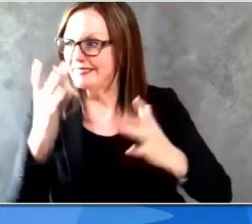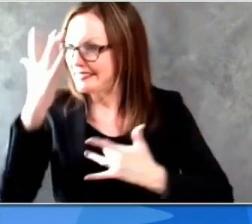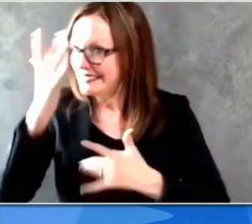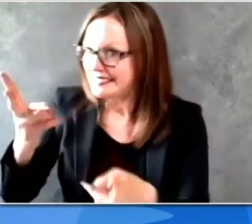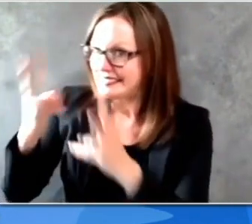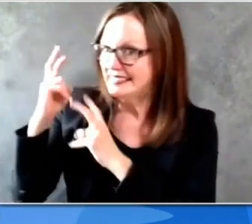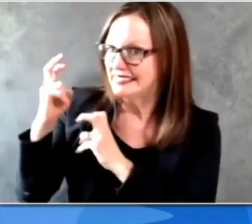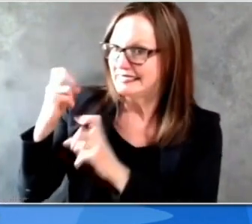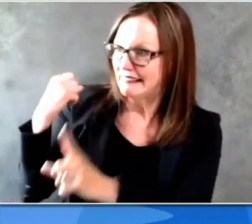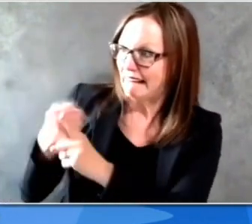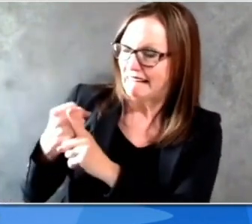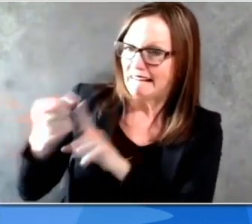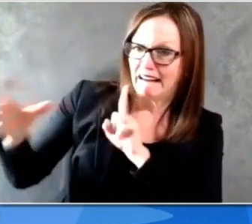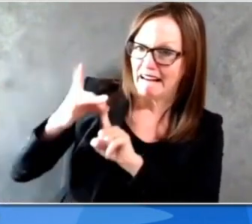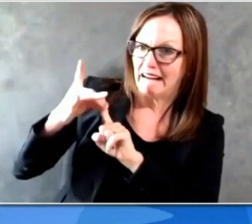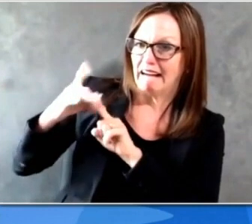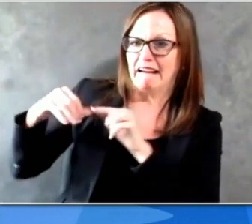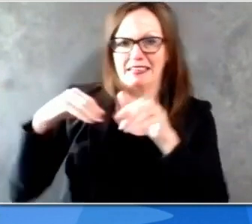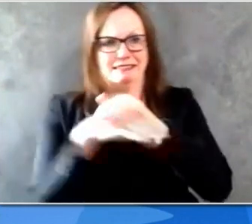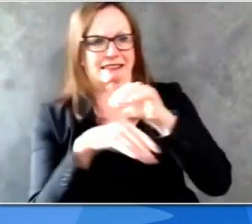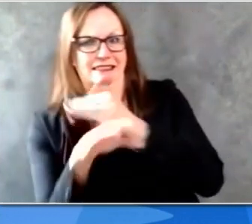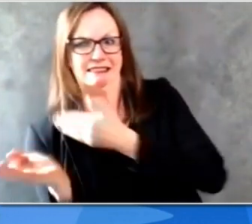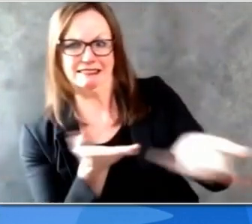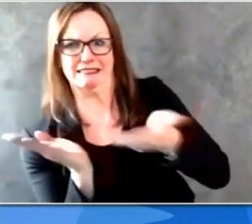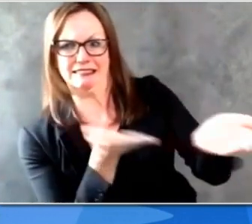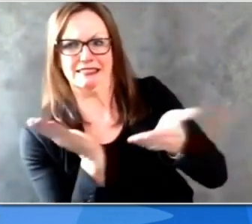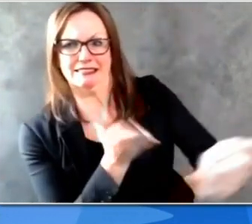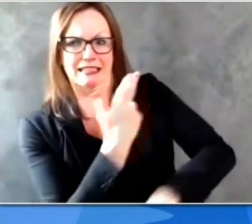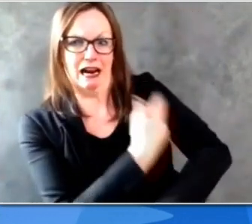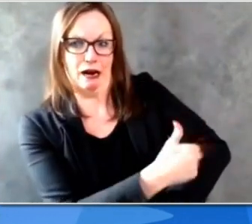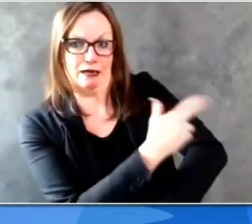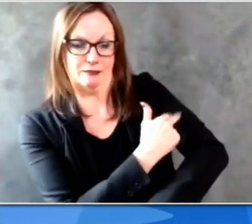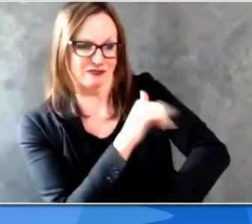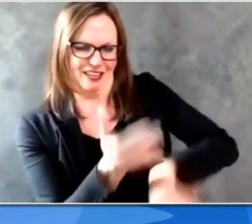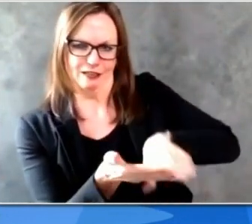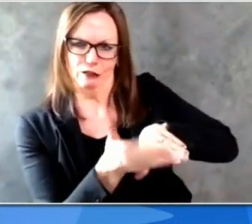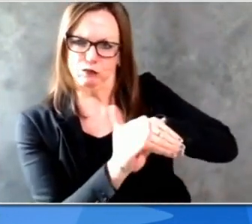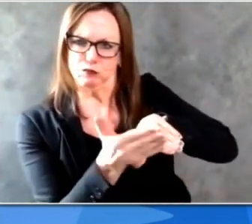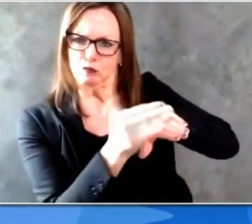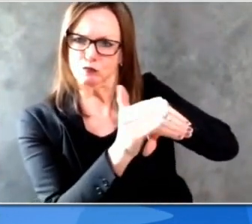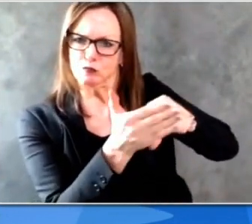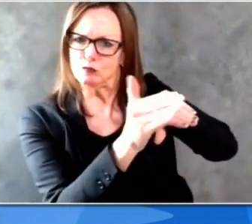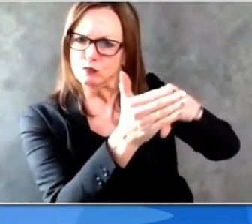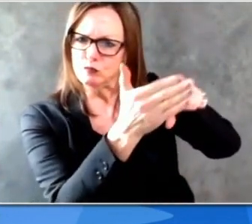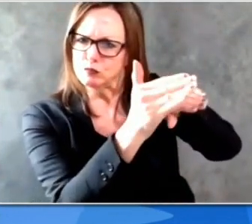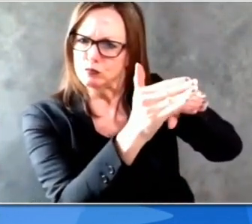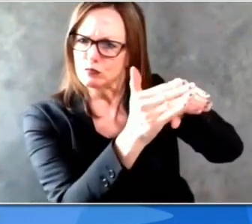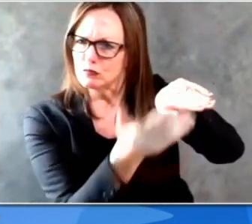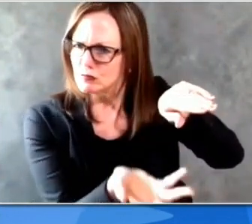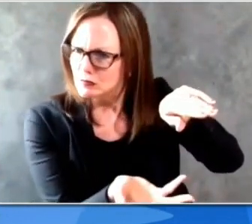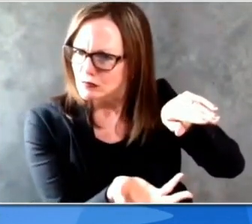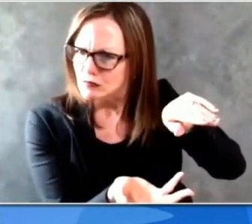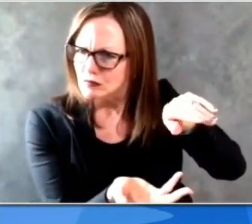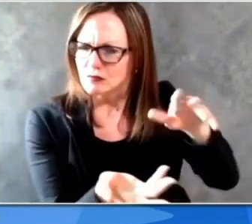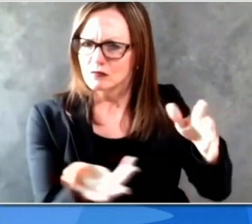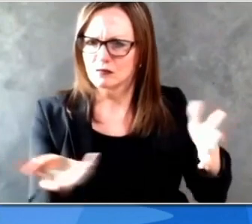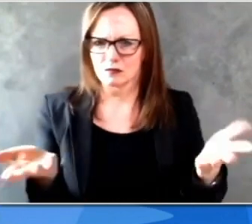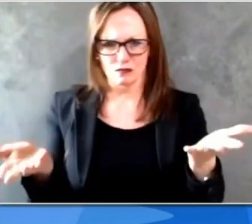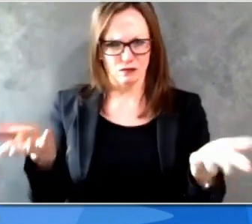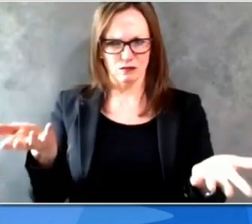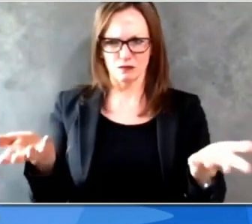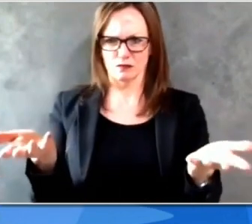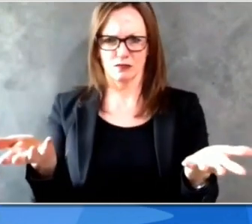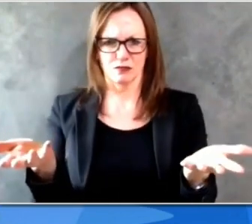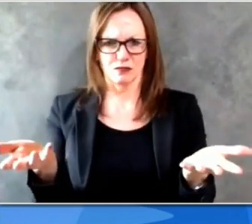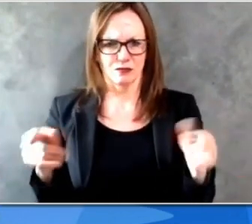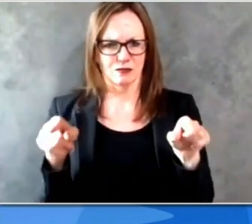not as many deaths and not the severity of illness. So how do you correlate that now with the hospital rates going up? What is that indicative